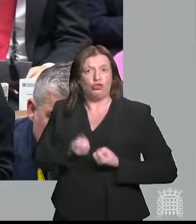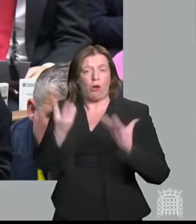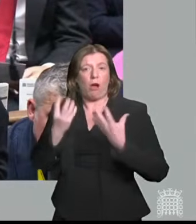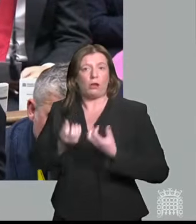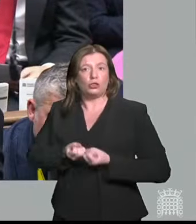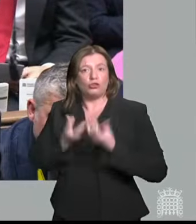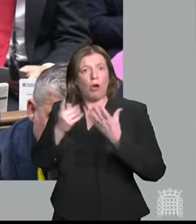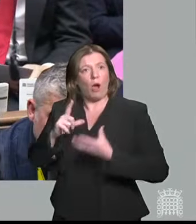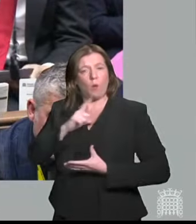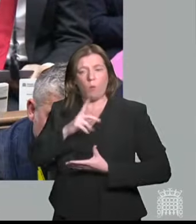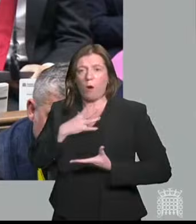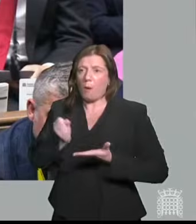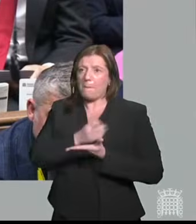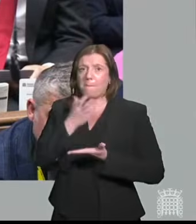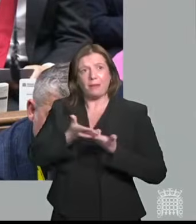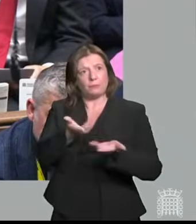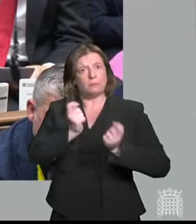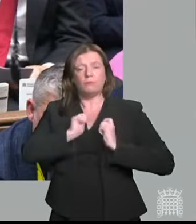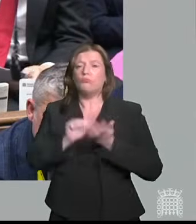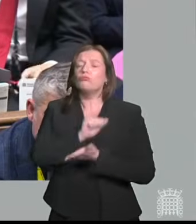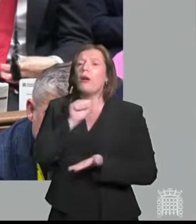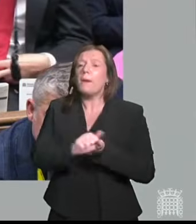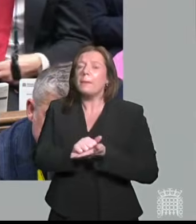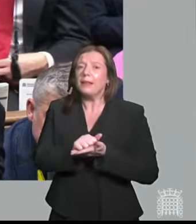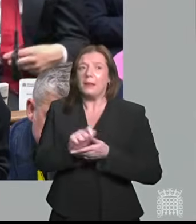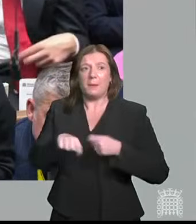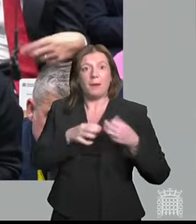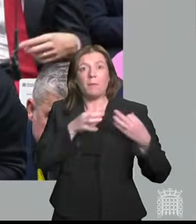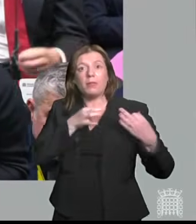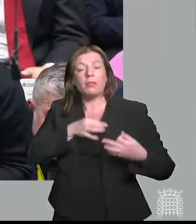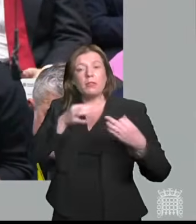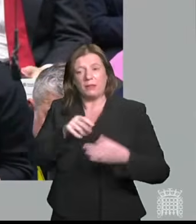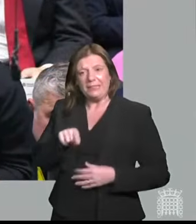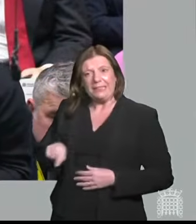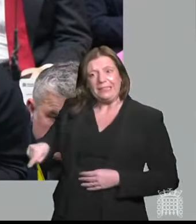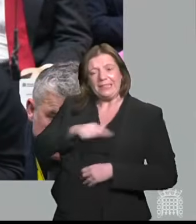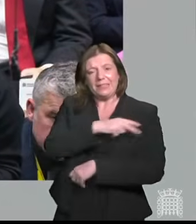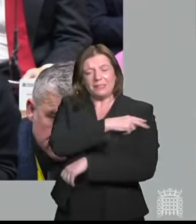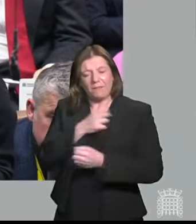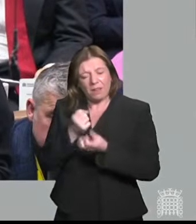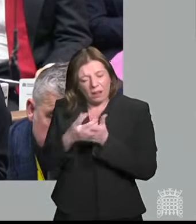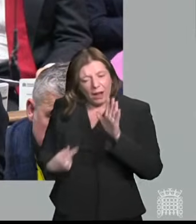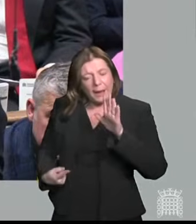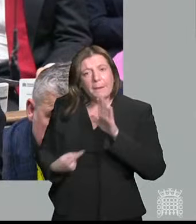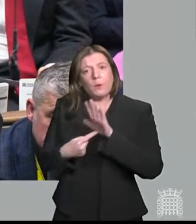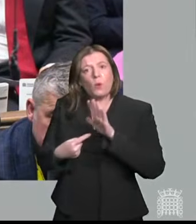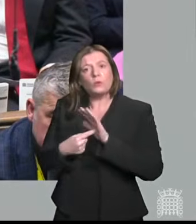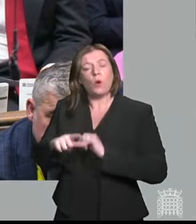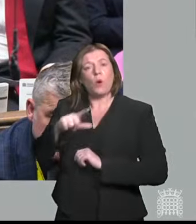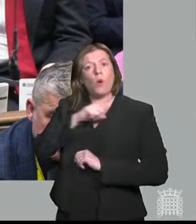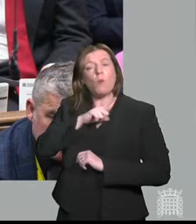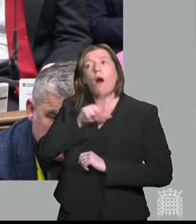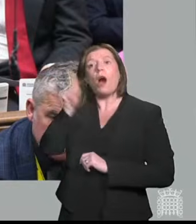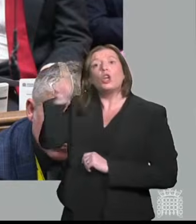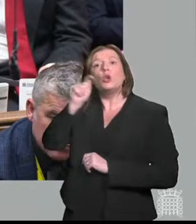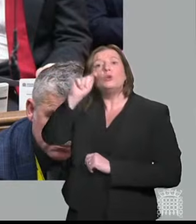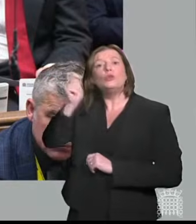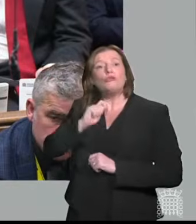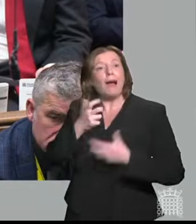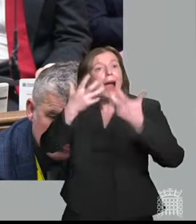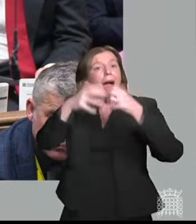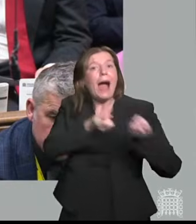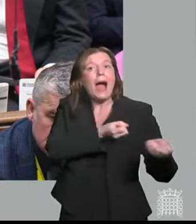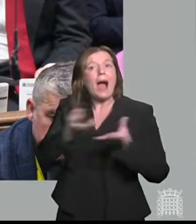for parity and fairness in the workplace. These workers are critical in ensuring that necessary supplies to Ukraine are